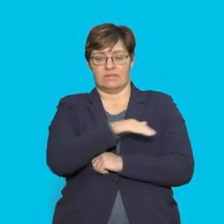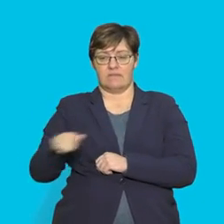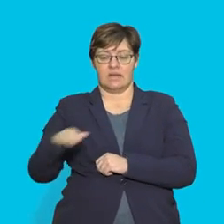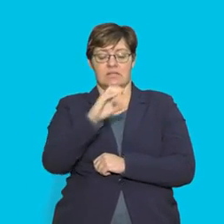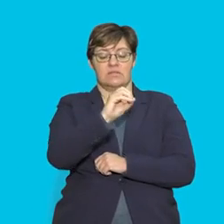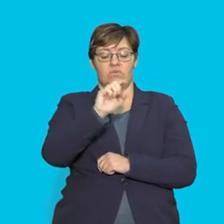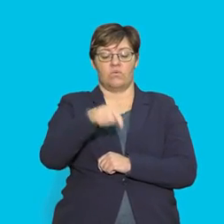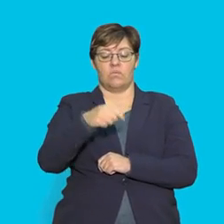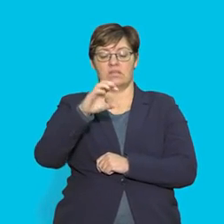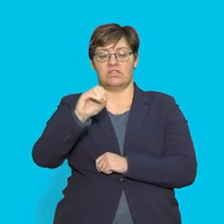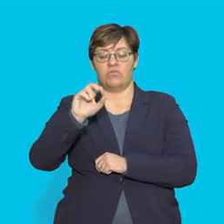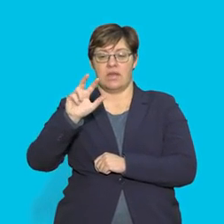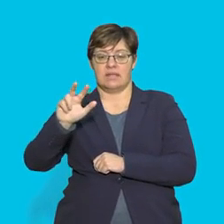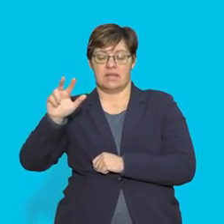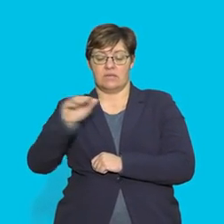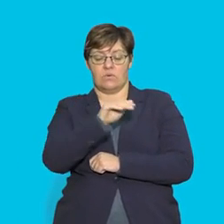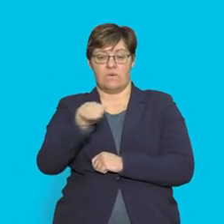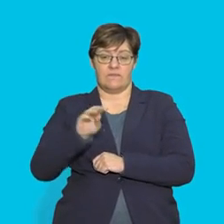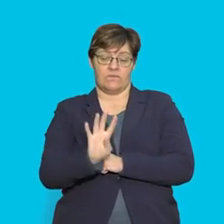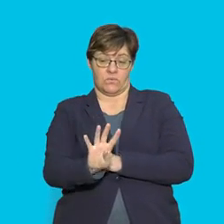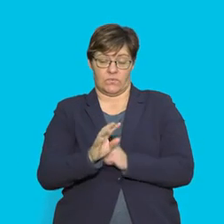1 divided by